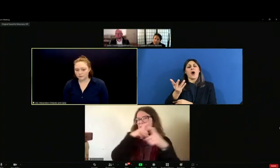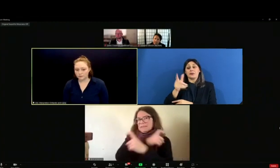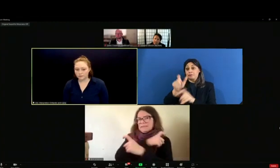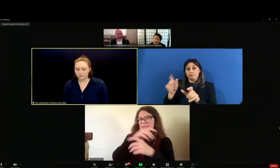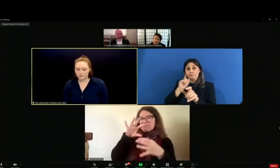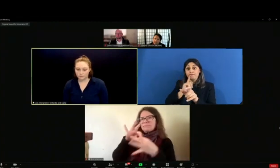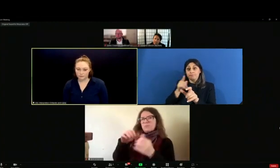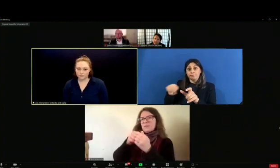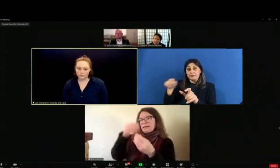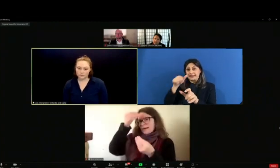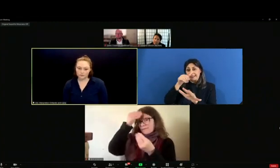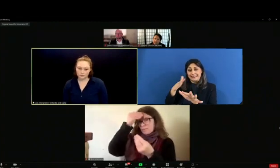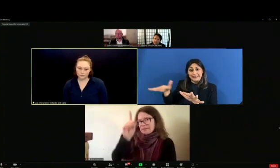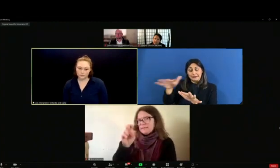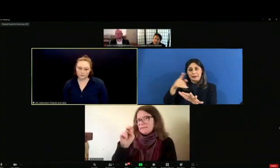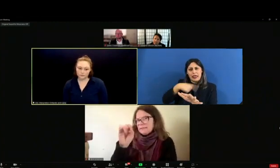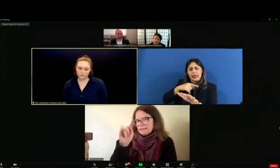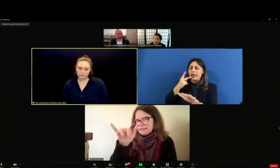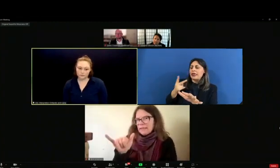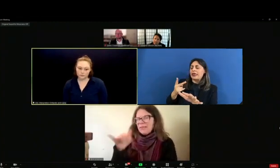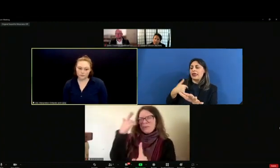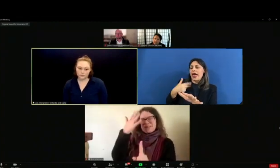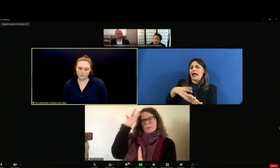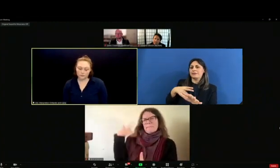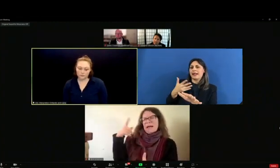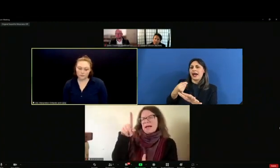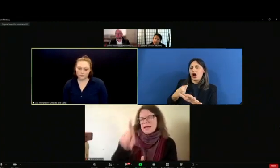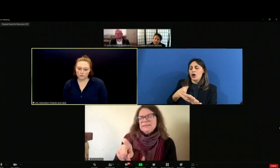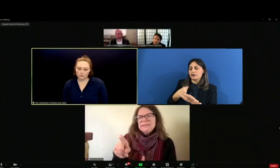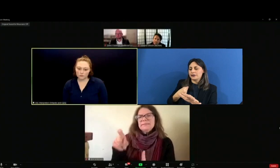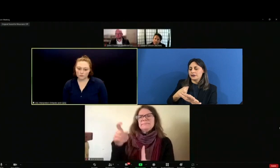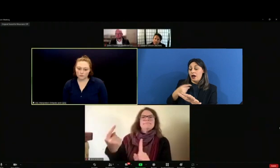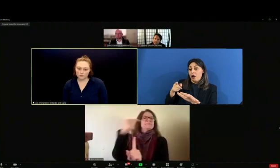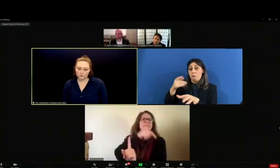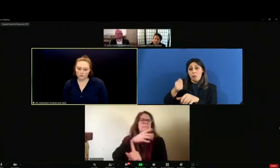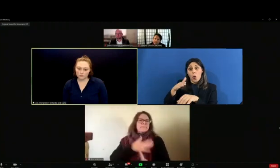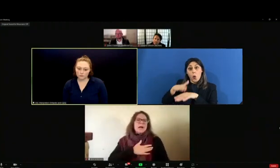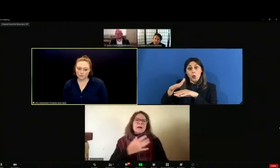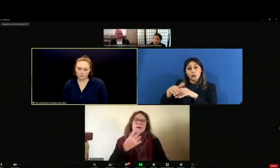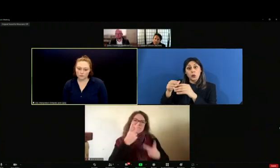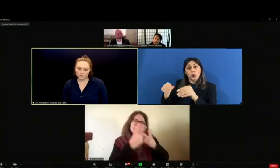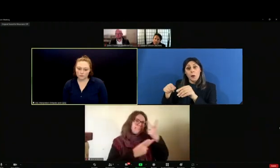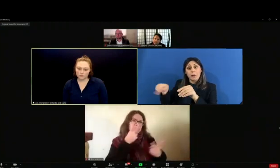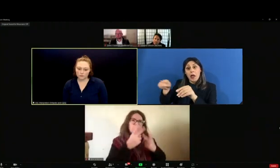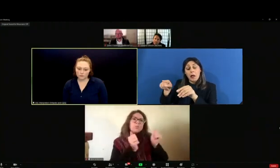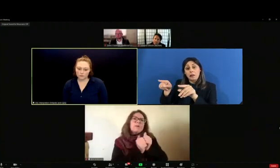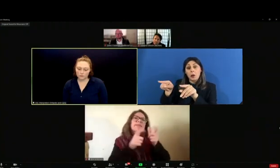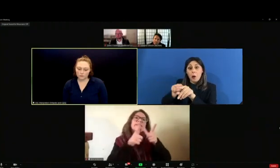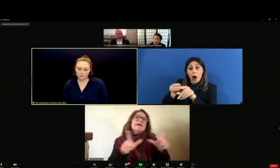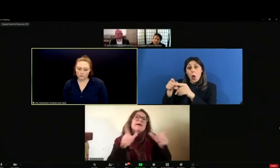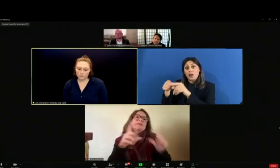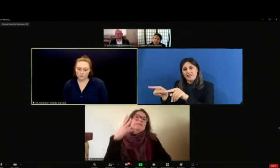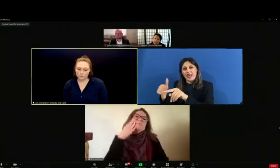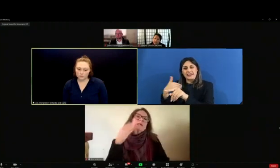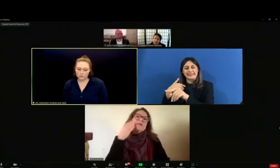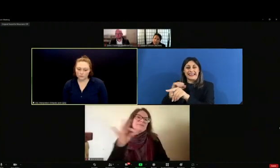criteria, if we had different criteria for them, would they implement the same or perhaps different tools?